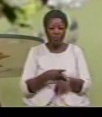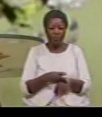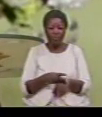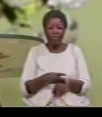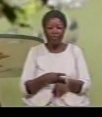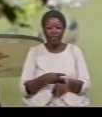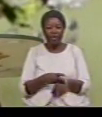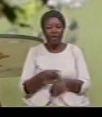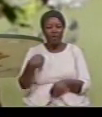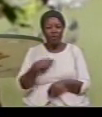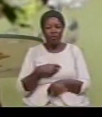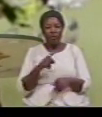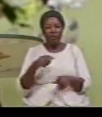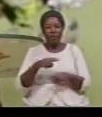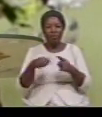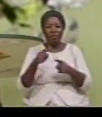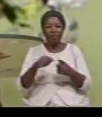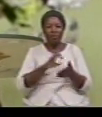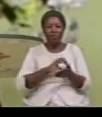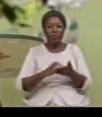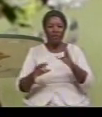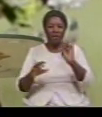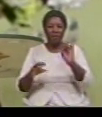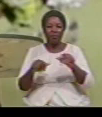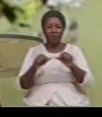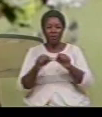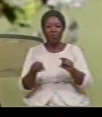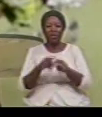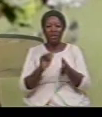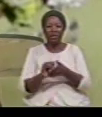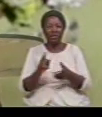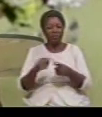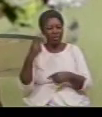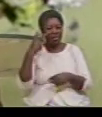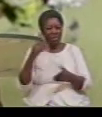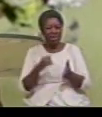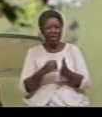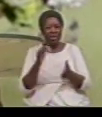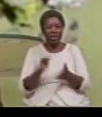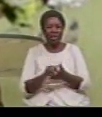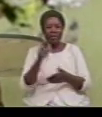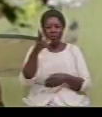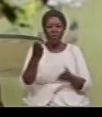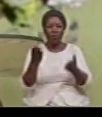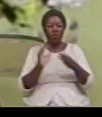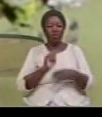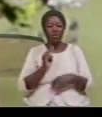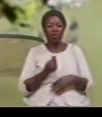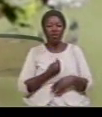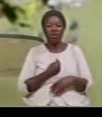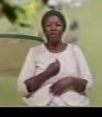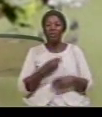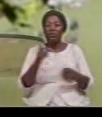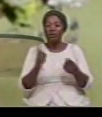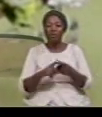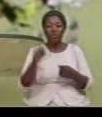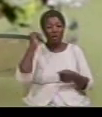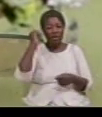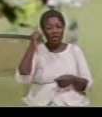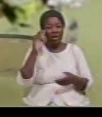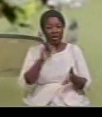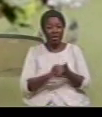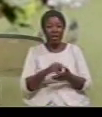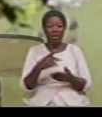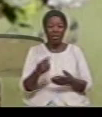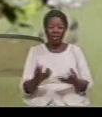cleansing the confirmed leper. God wanted them to understand that though leprosy was incurable